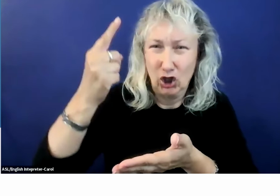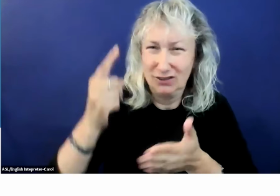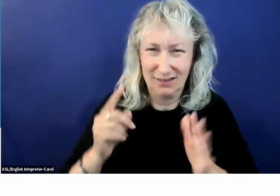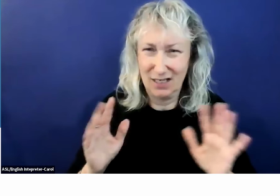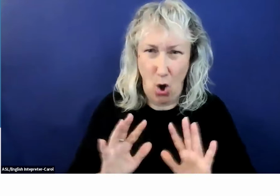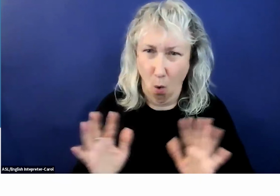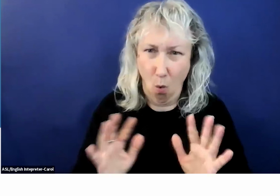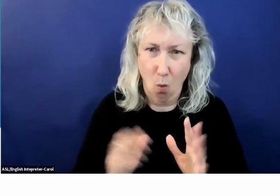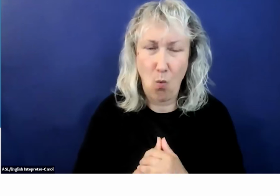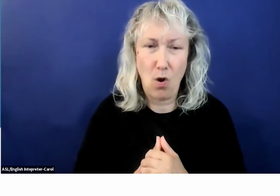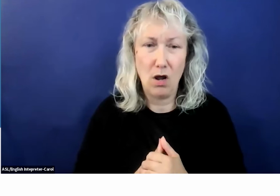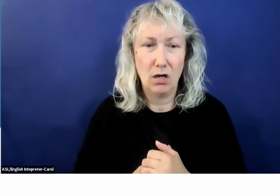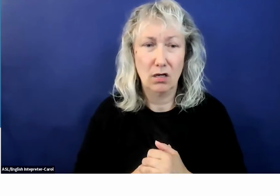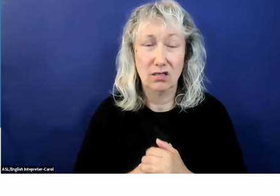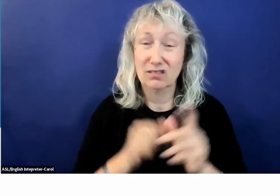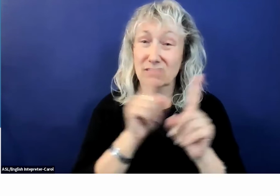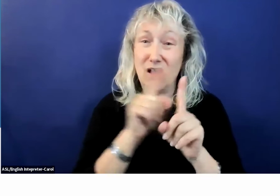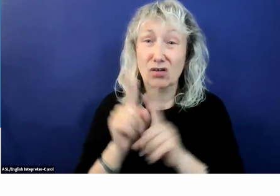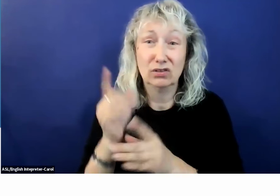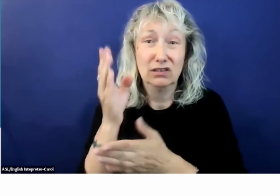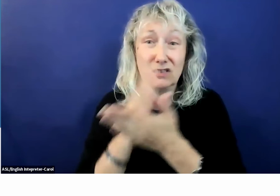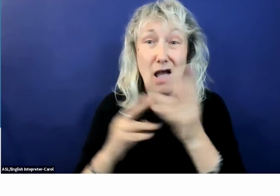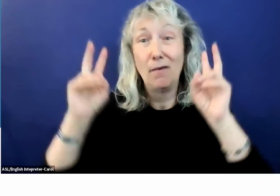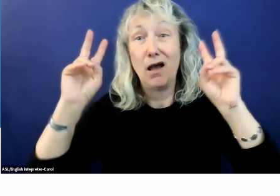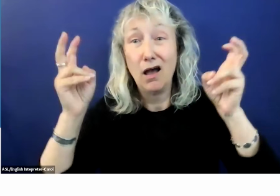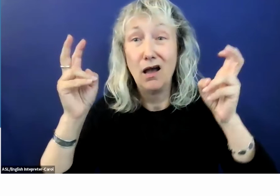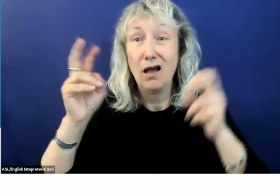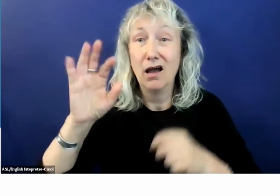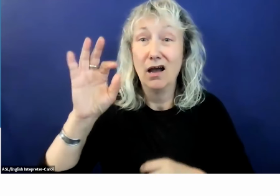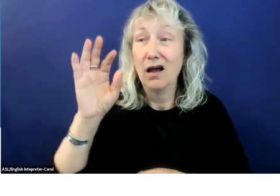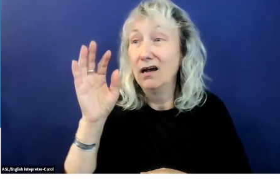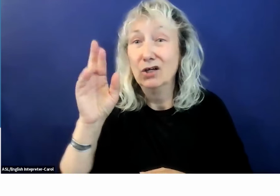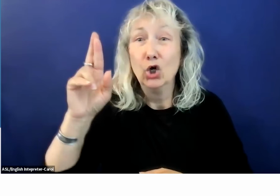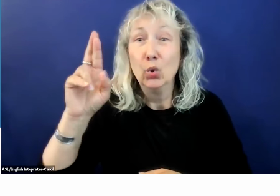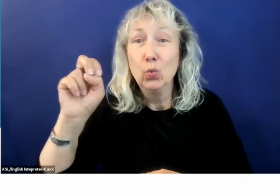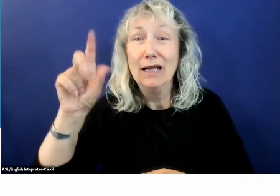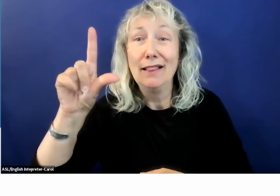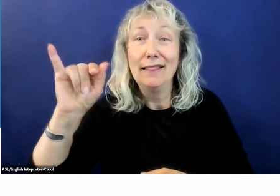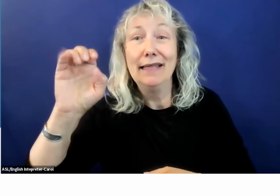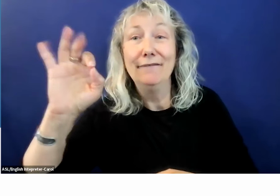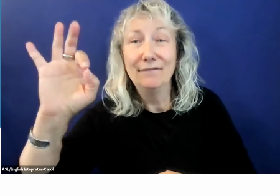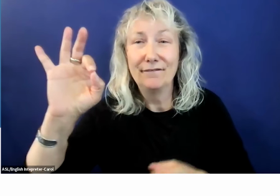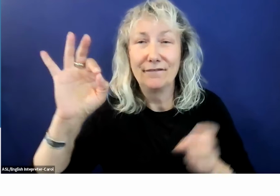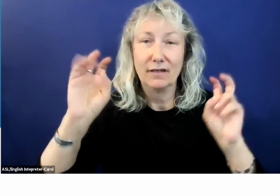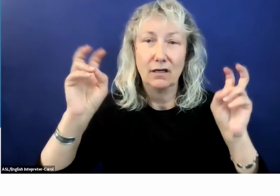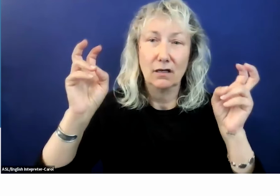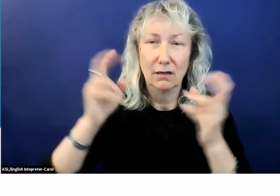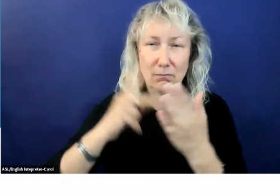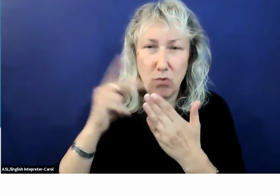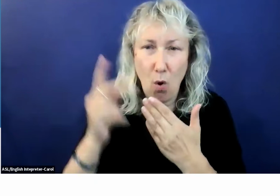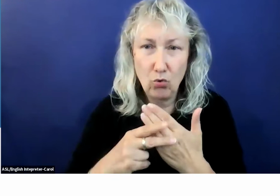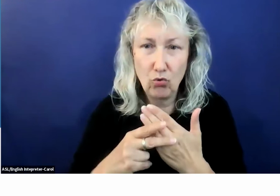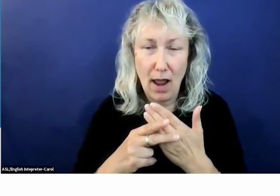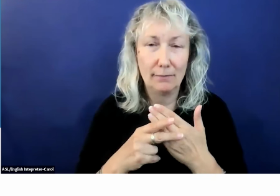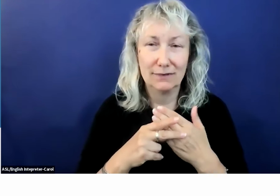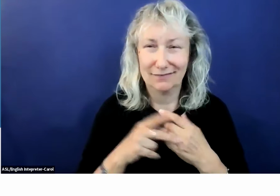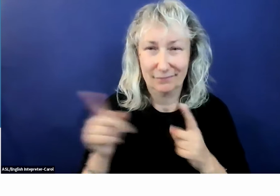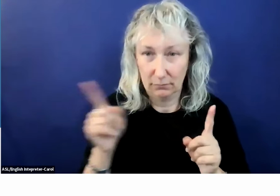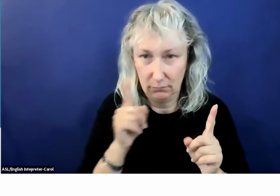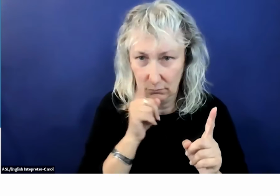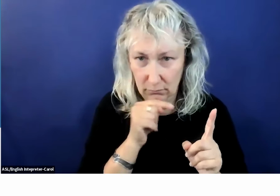There also might be fake relief programs, or there might be scammers trying to access relief funds